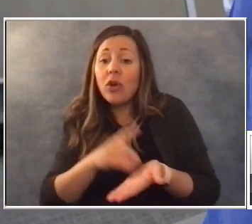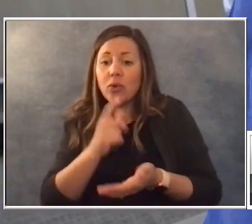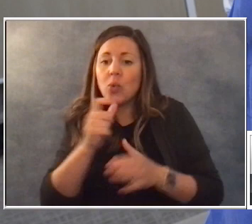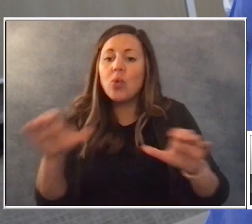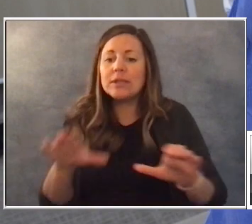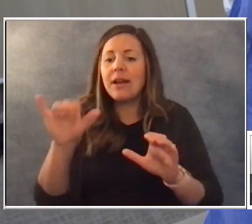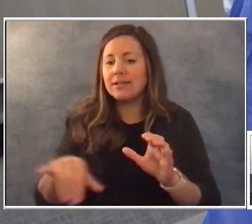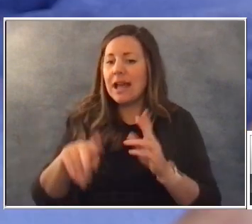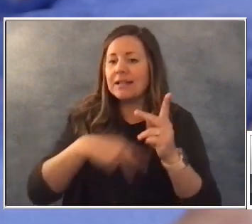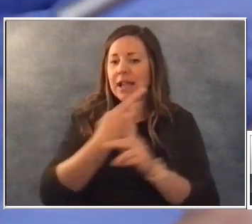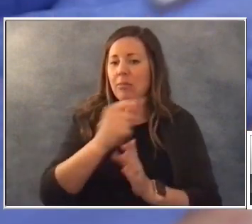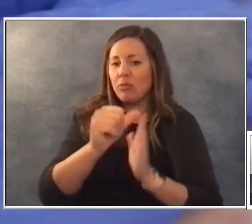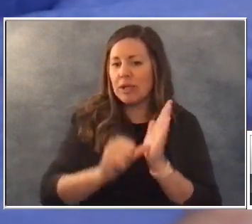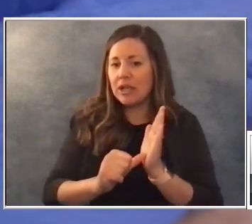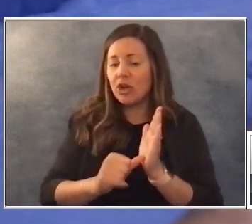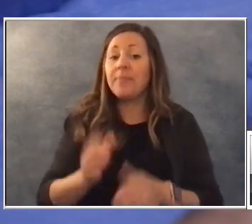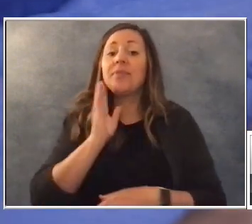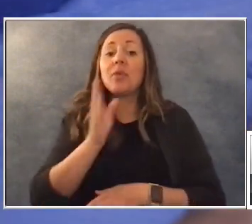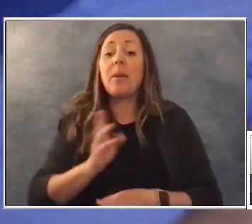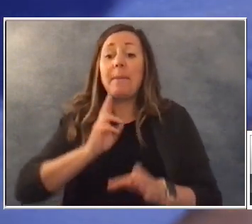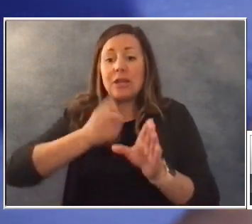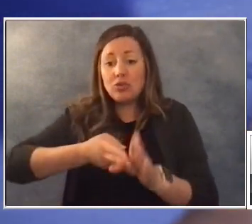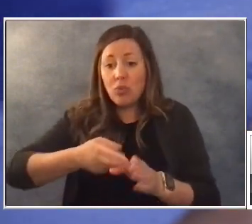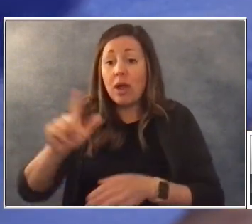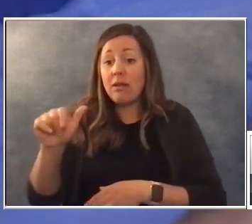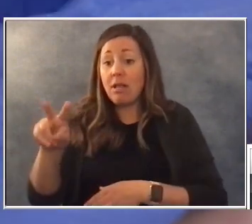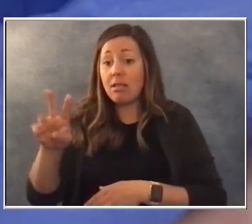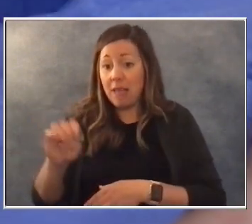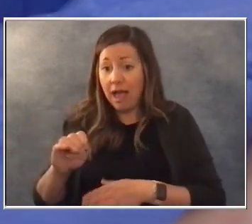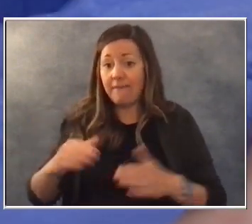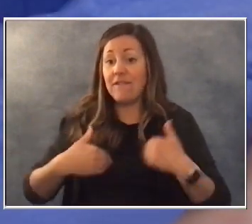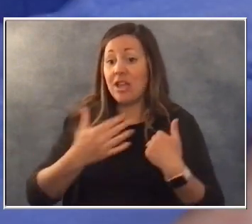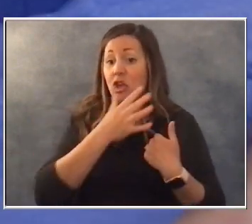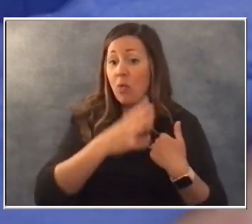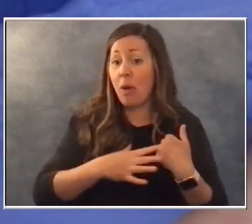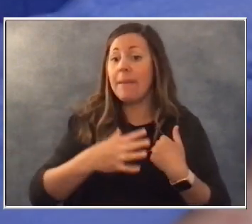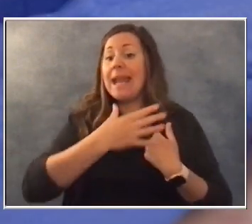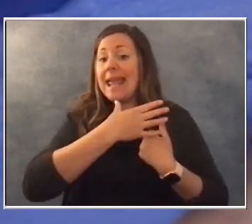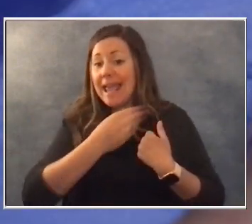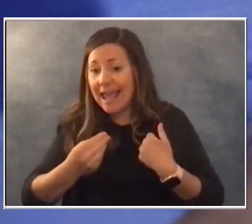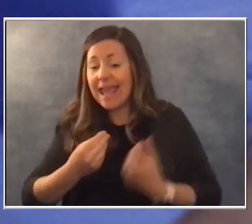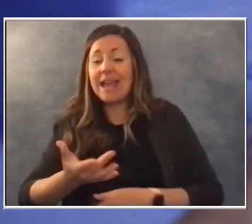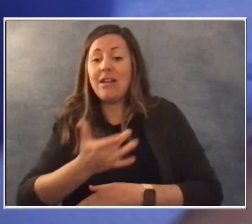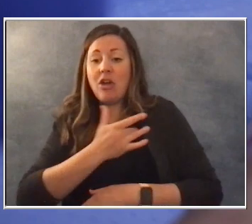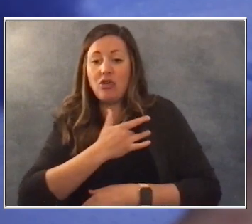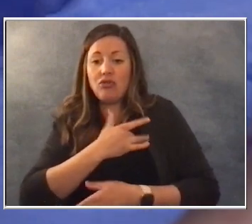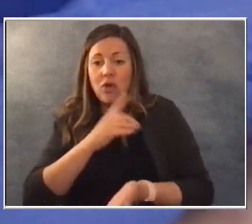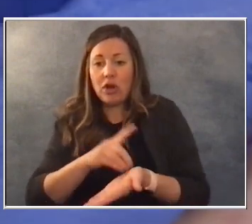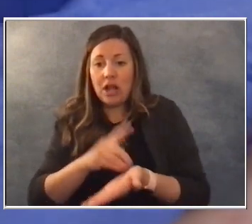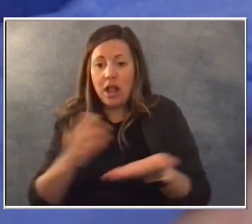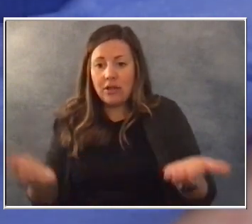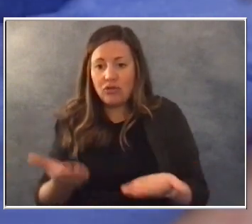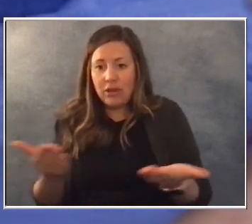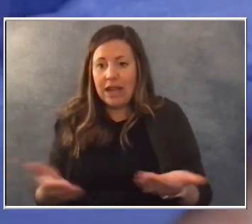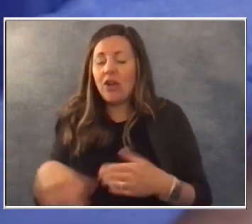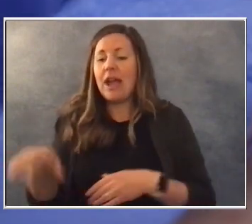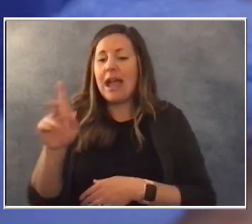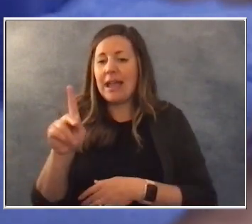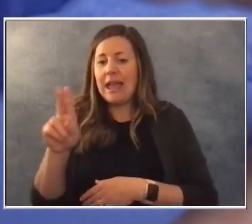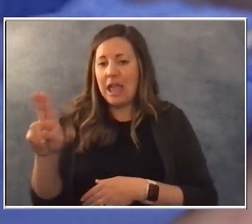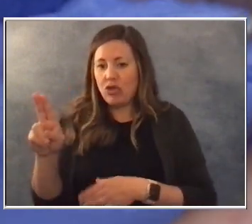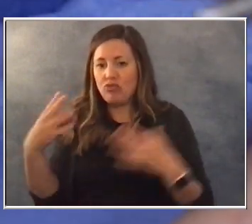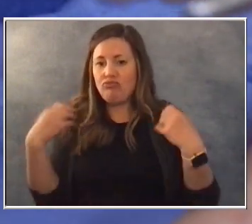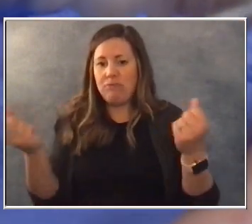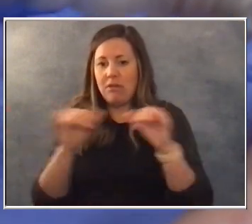procedure. We will be joined live by a young woman and the cardiologist here at the University of Kansas Health System who took care of her